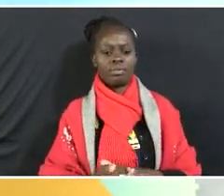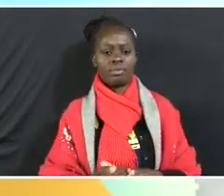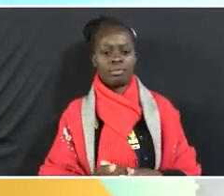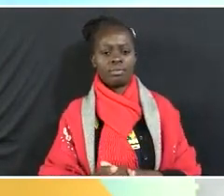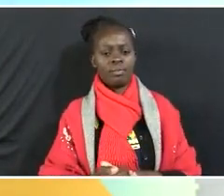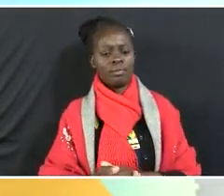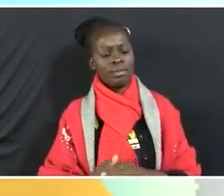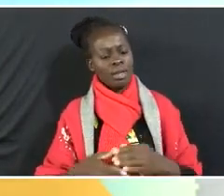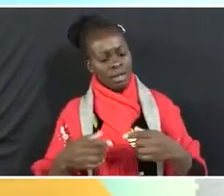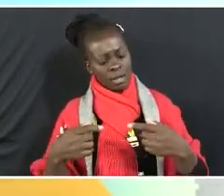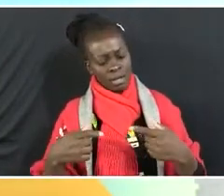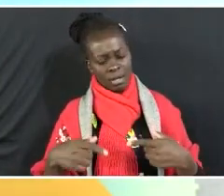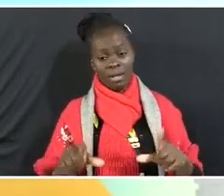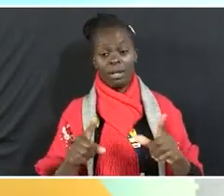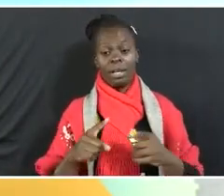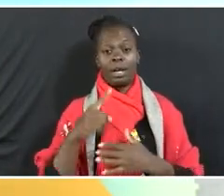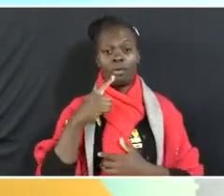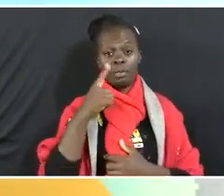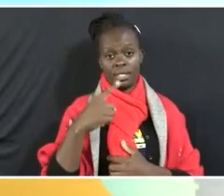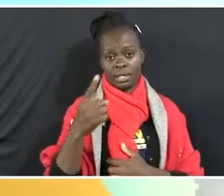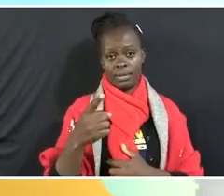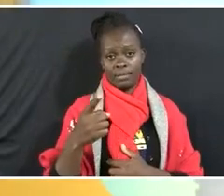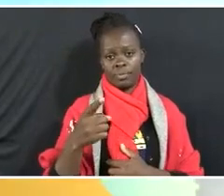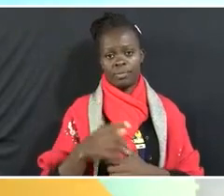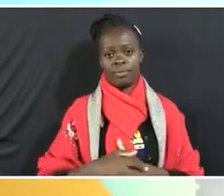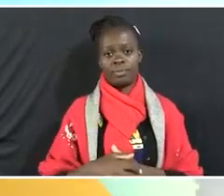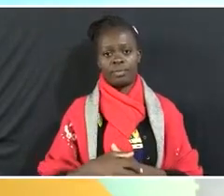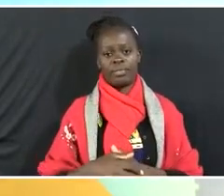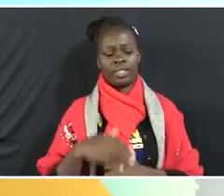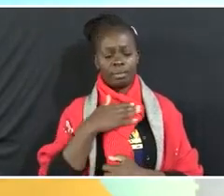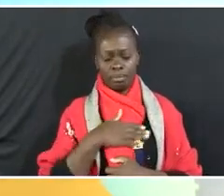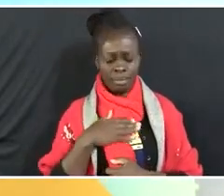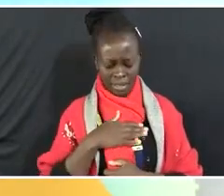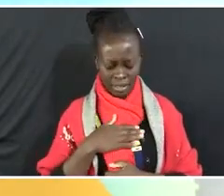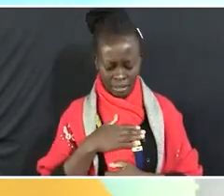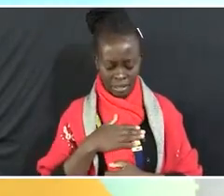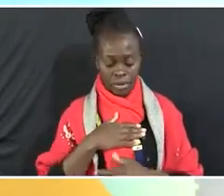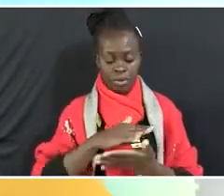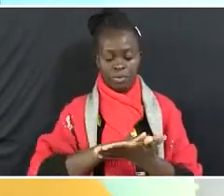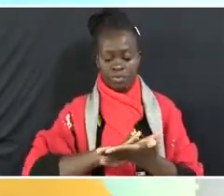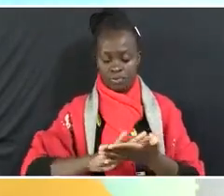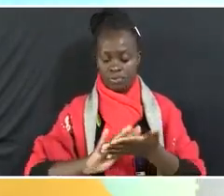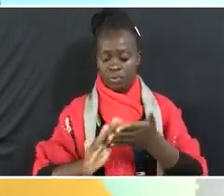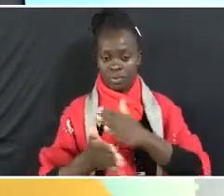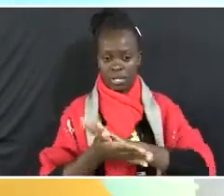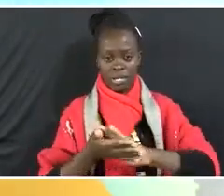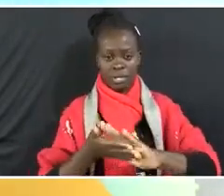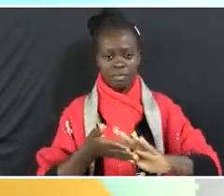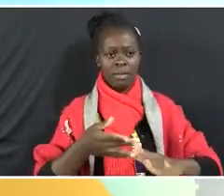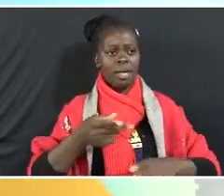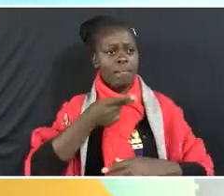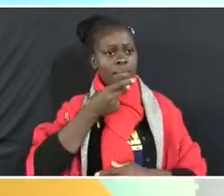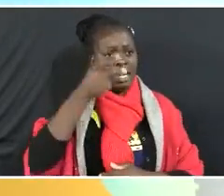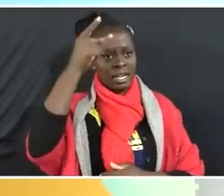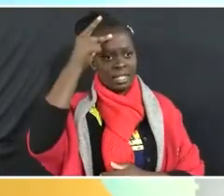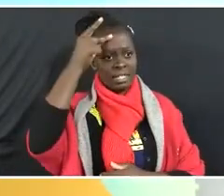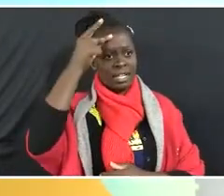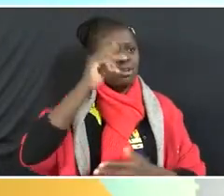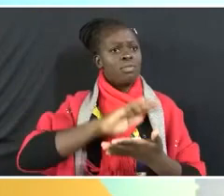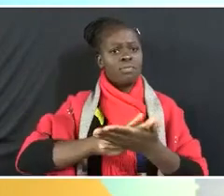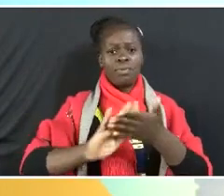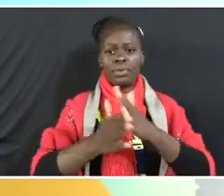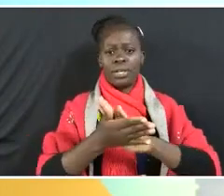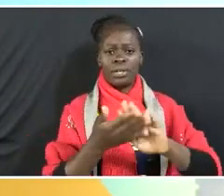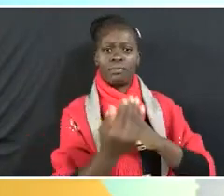Let me tell you, because I have started preaching, please forgive. Parents, please forgive your